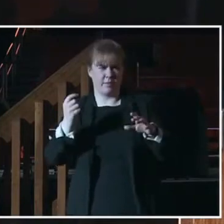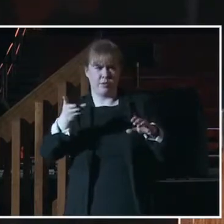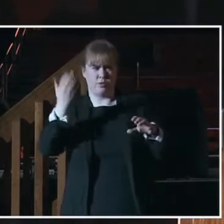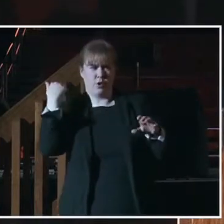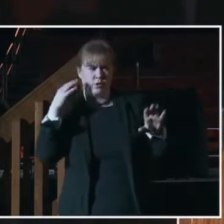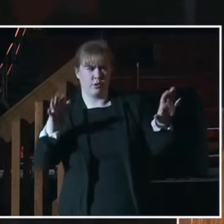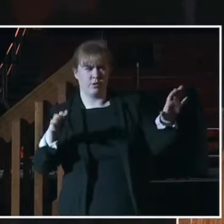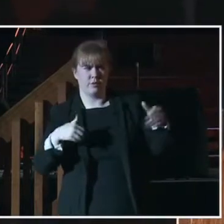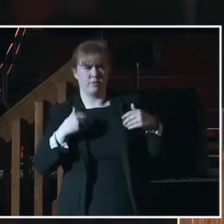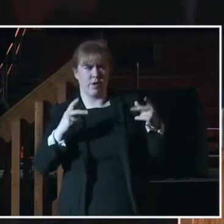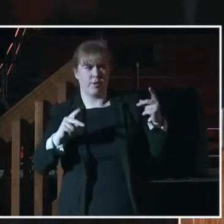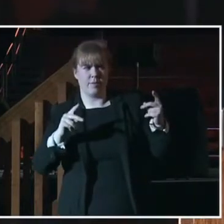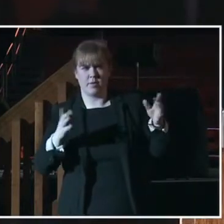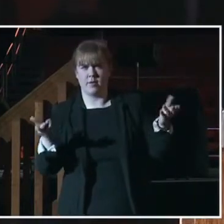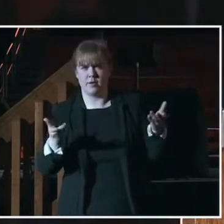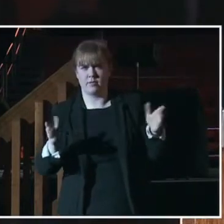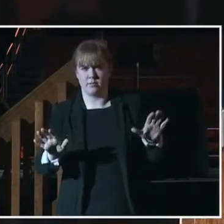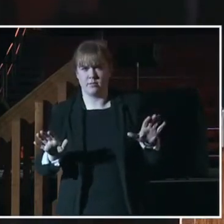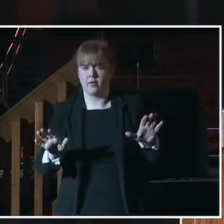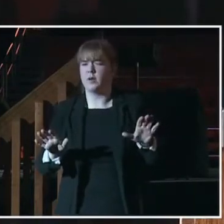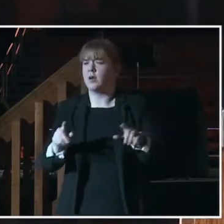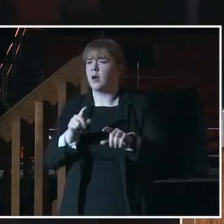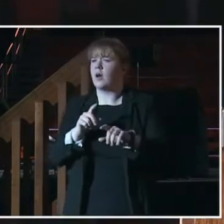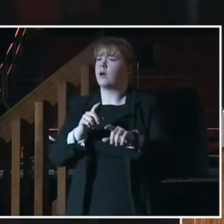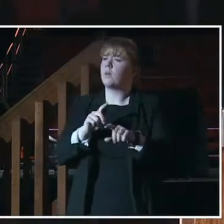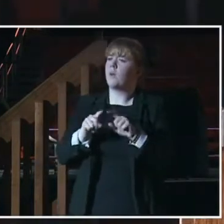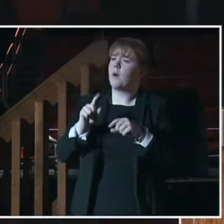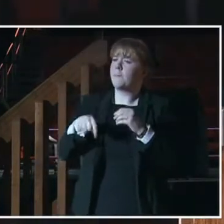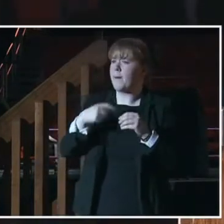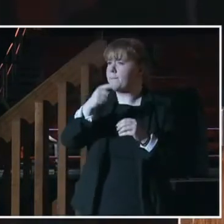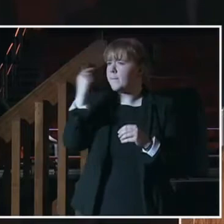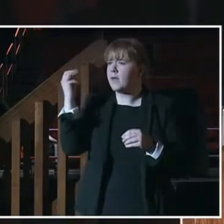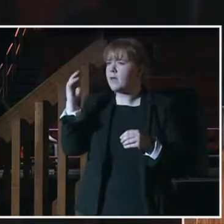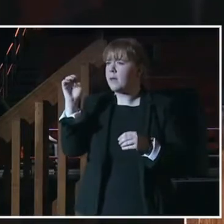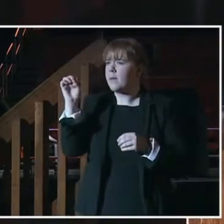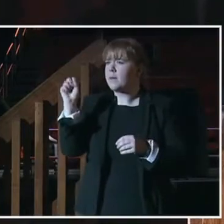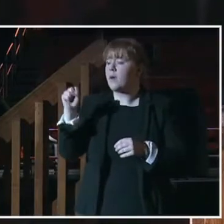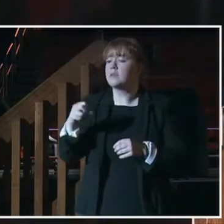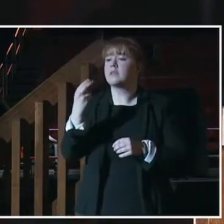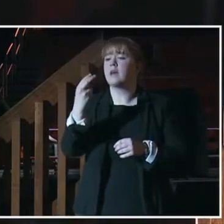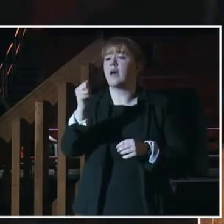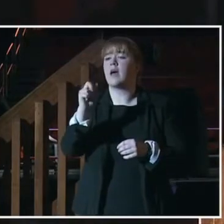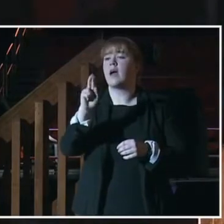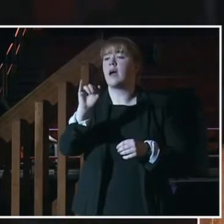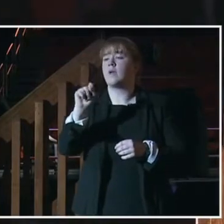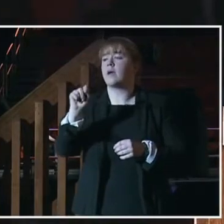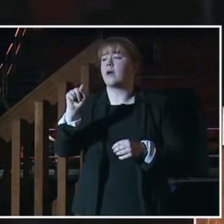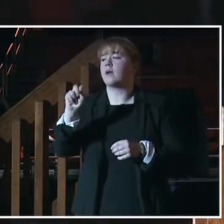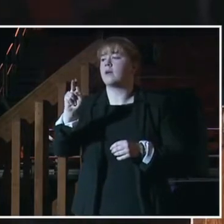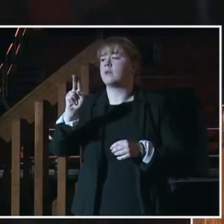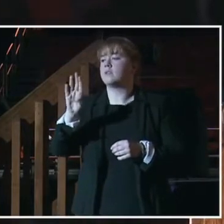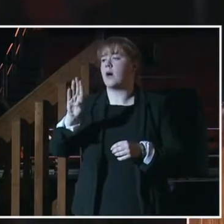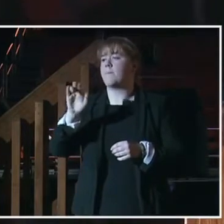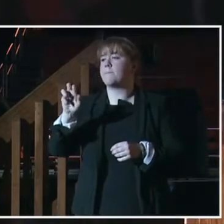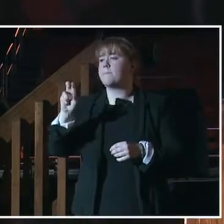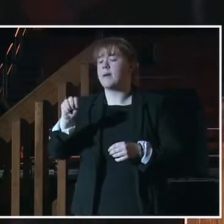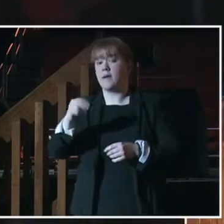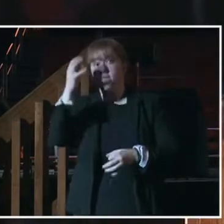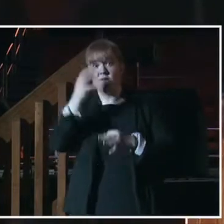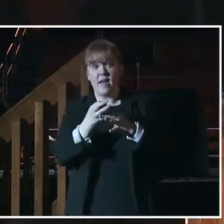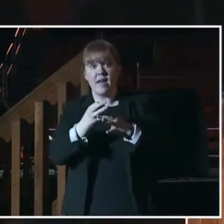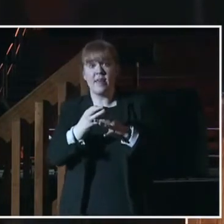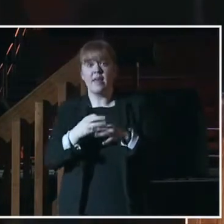there's some young people in here. But what about Black Moses? That's Harriet Tubman. It was by faith that